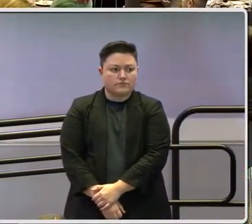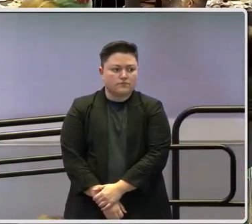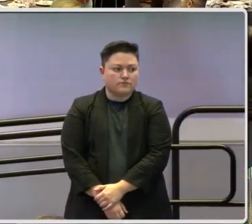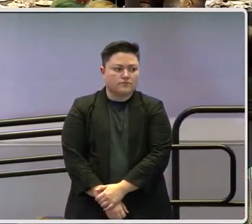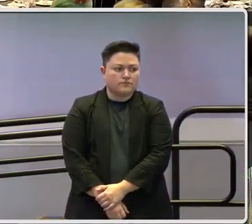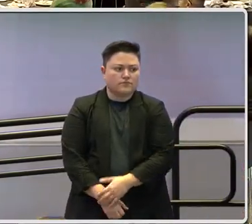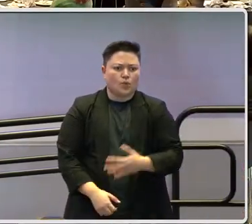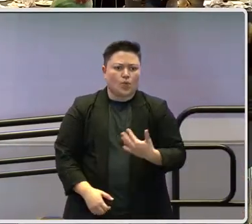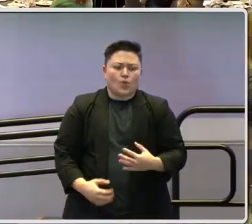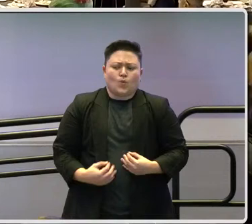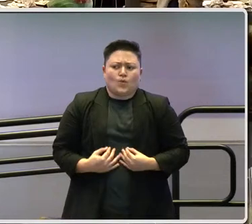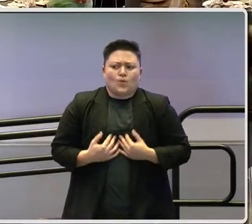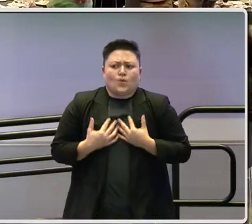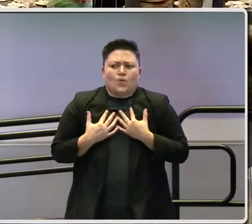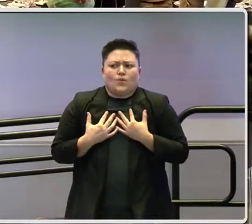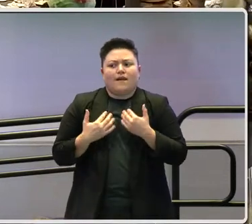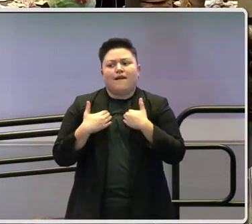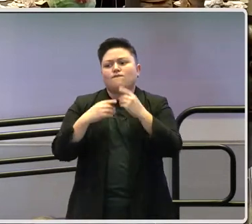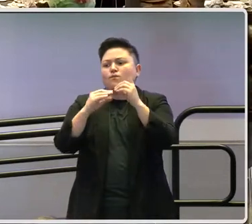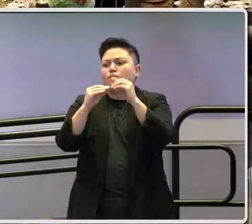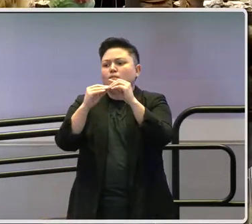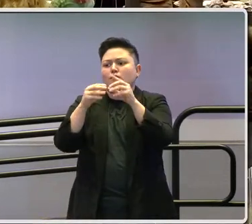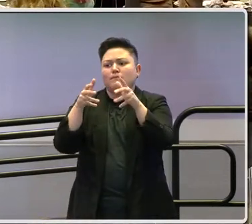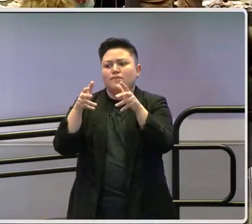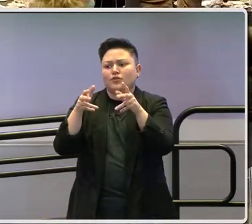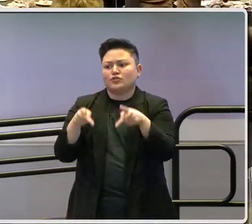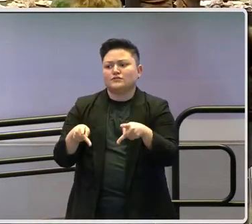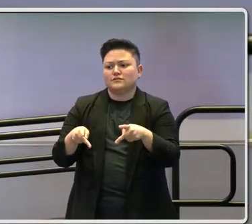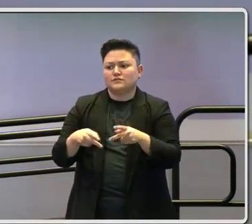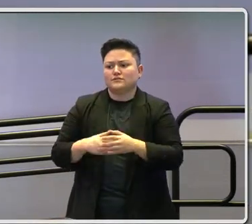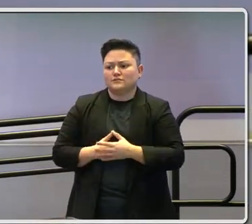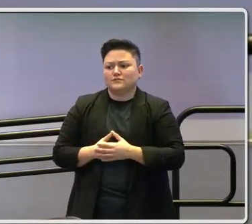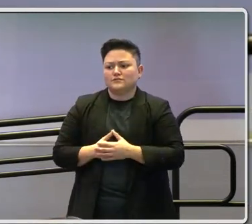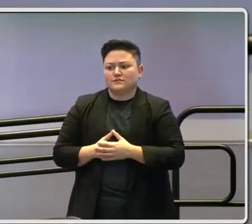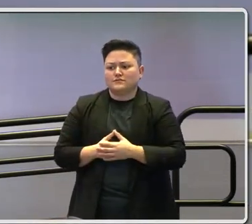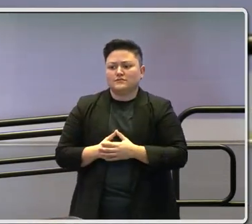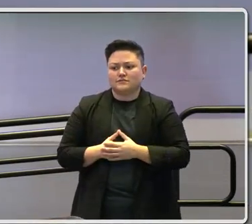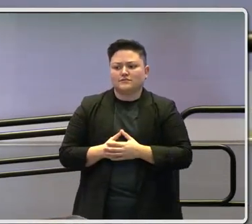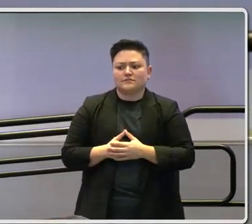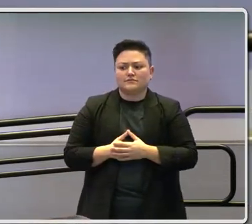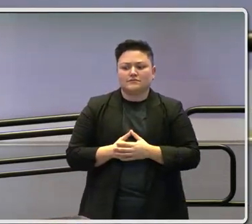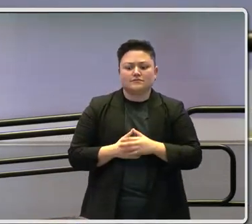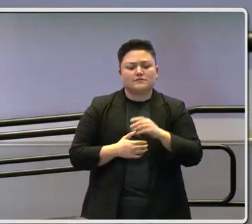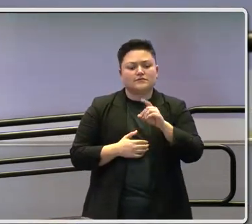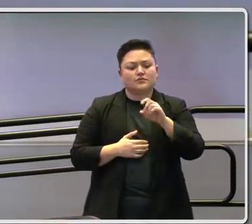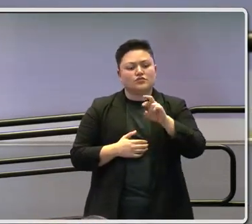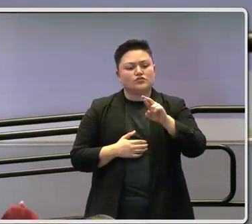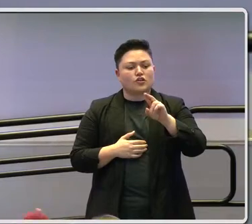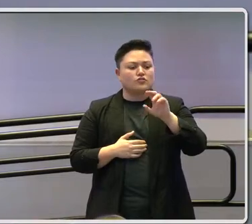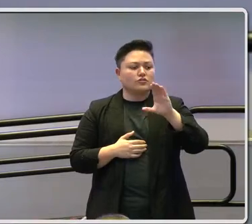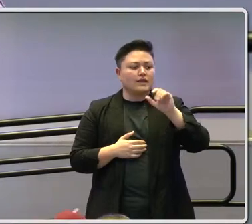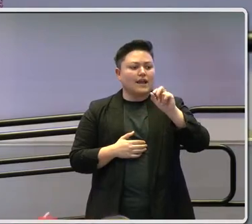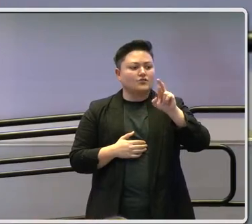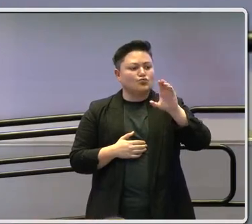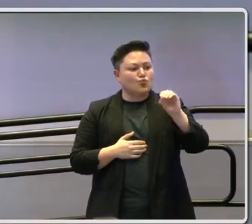I'm very inspired, and we have one more inspirational closing. Please join me in welcoming Dr. Melba Castro.